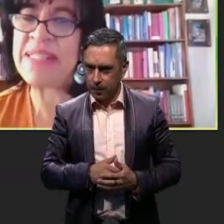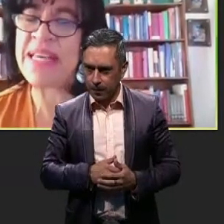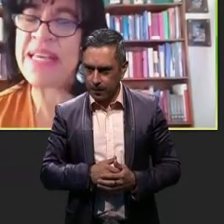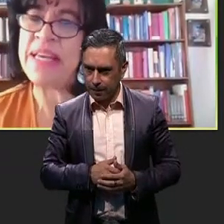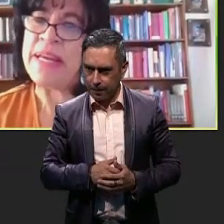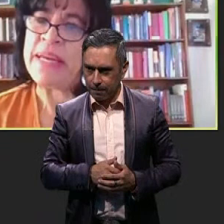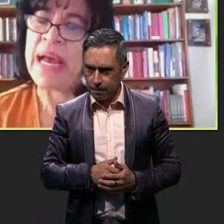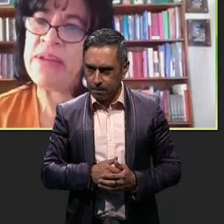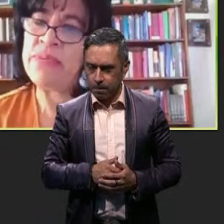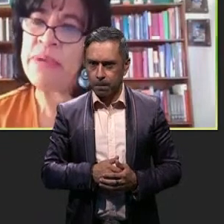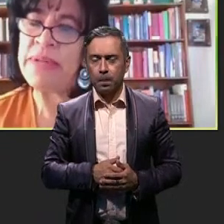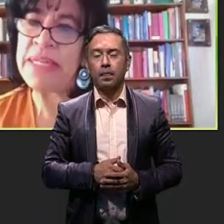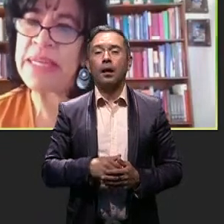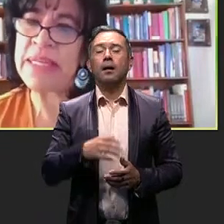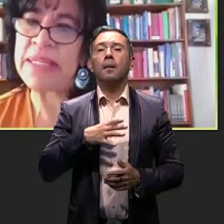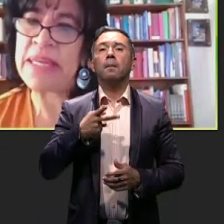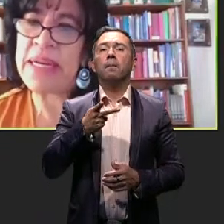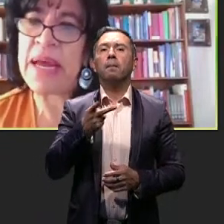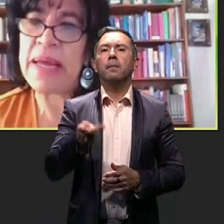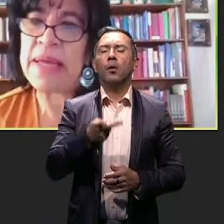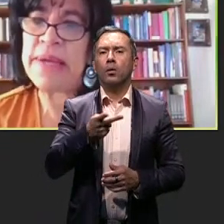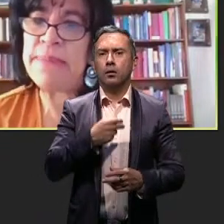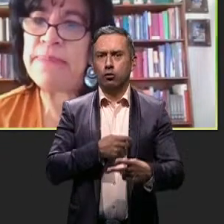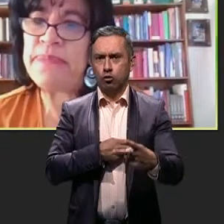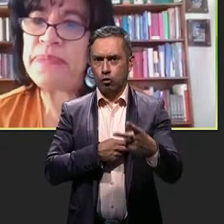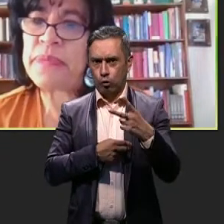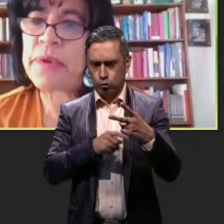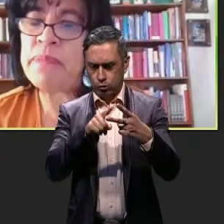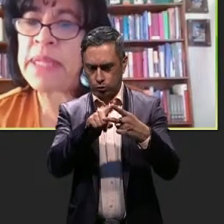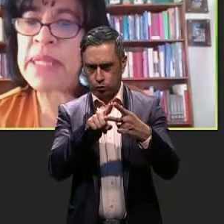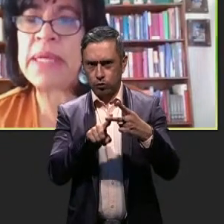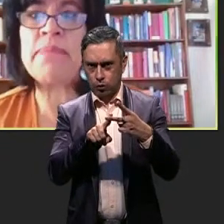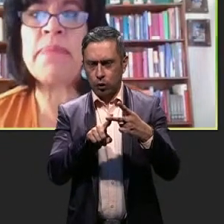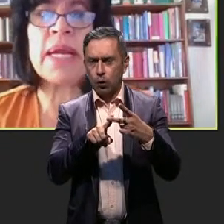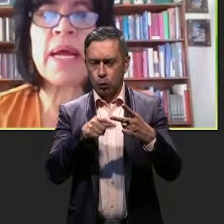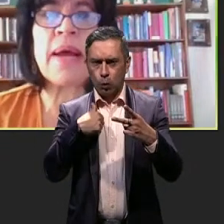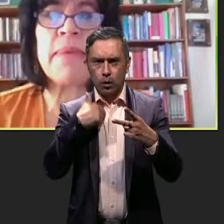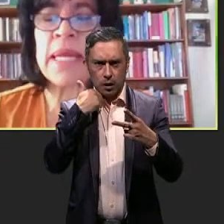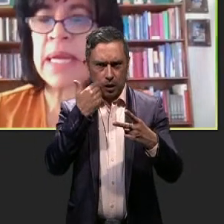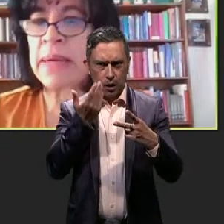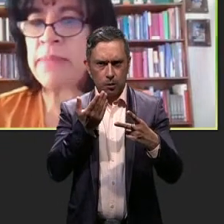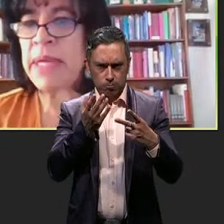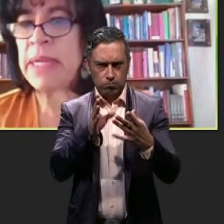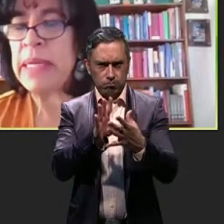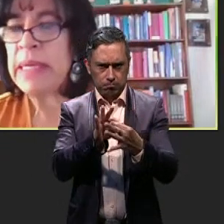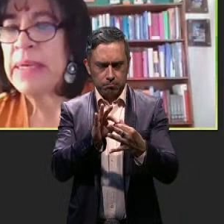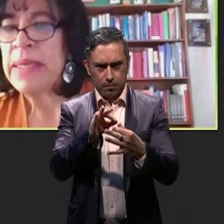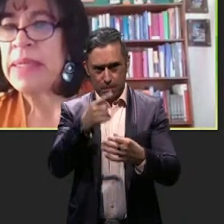And I am going to keep with the same order. There are two questions that I would like to share.